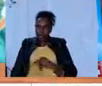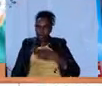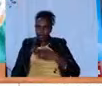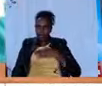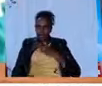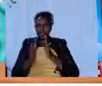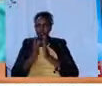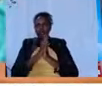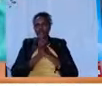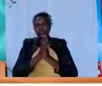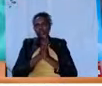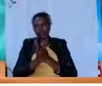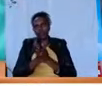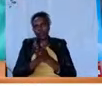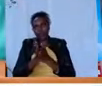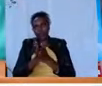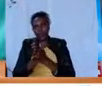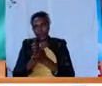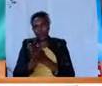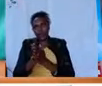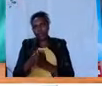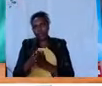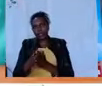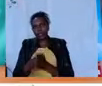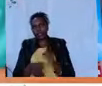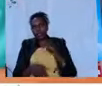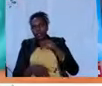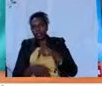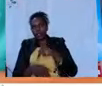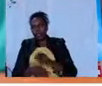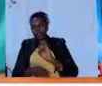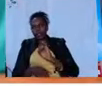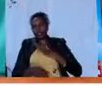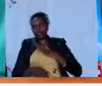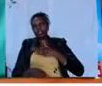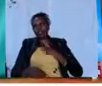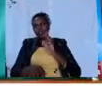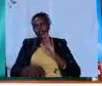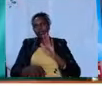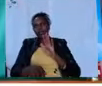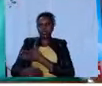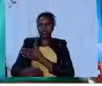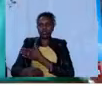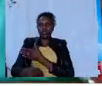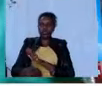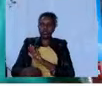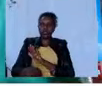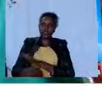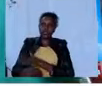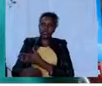love. This is my story. This is my